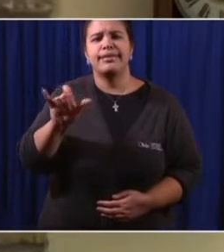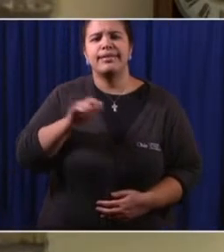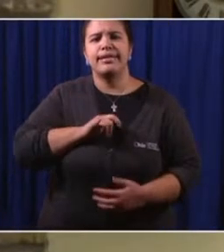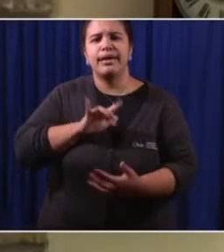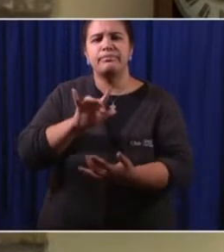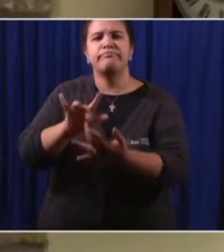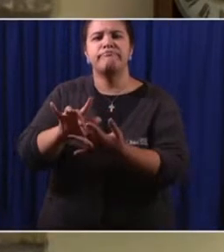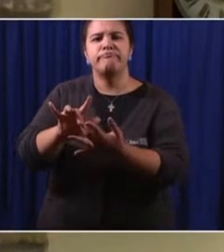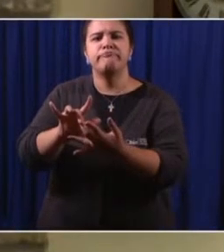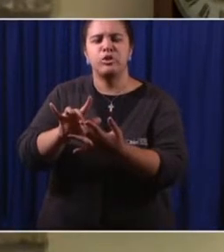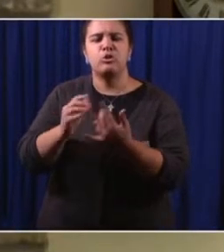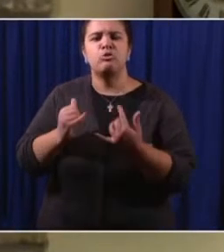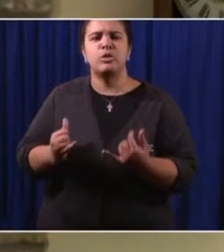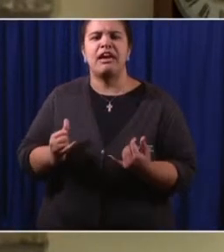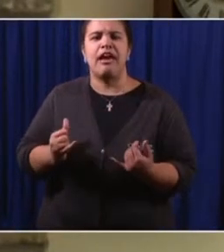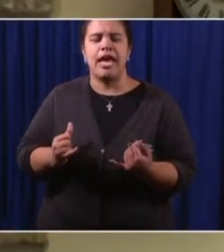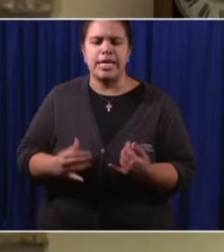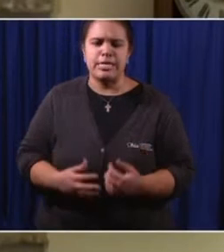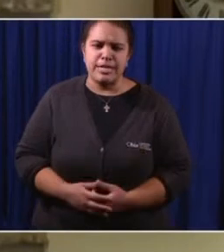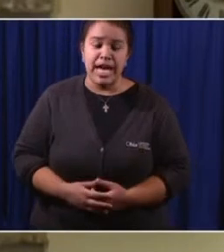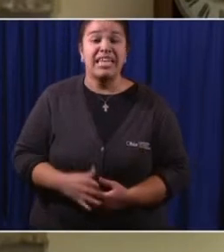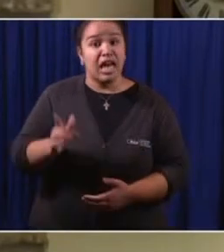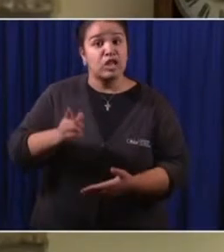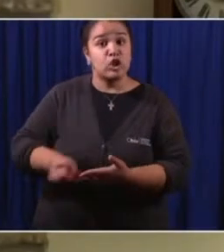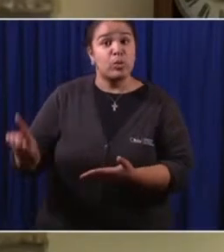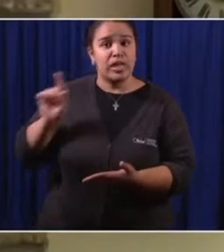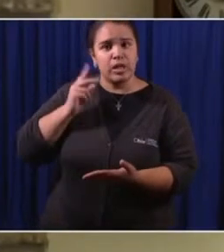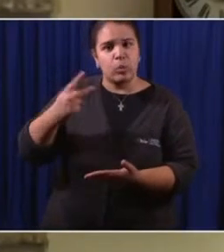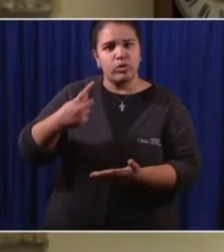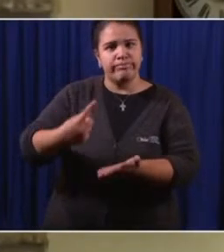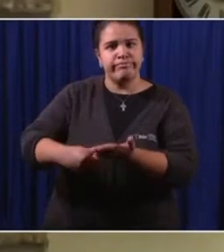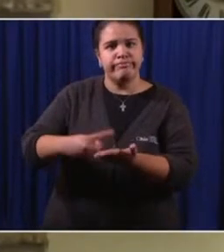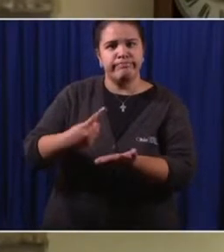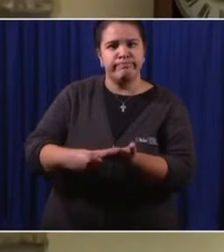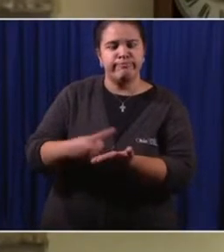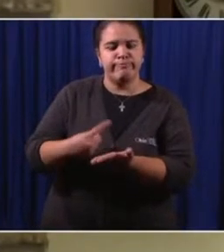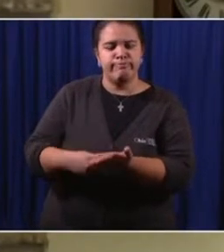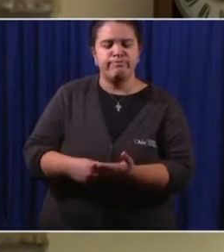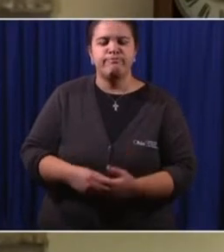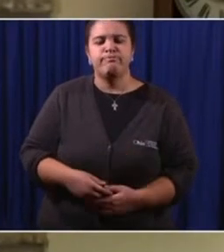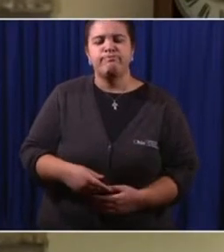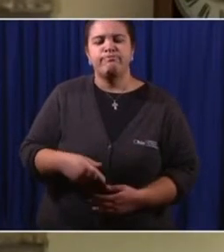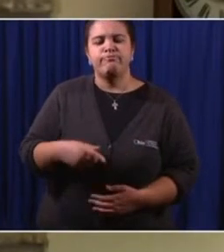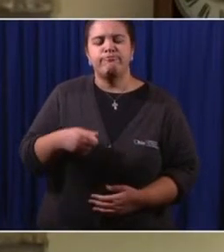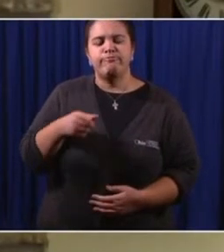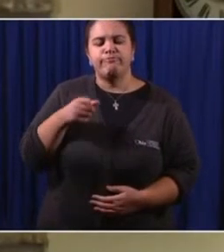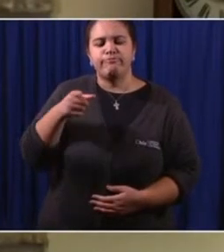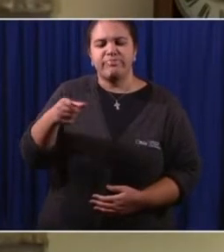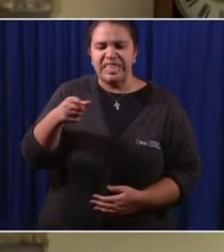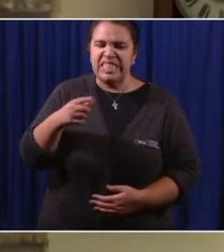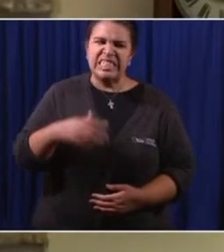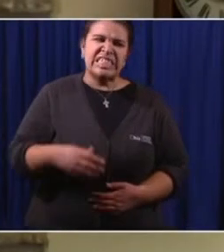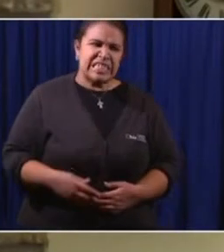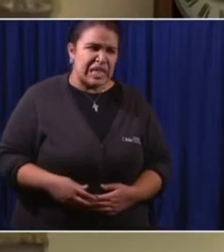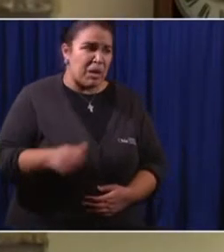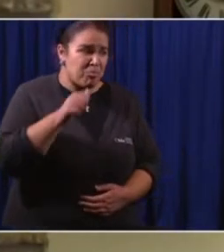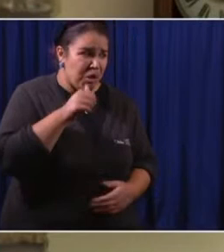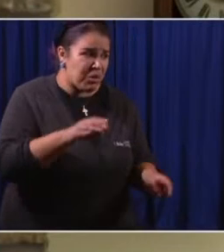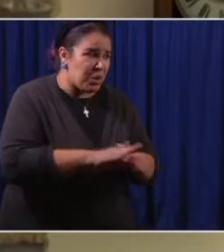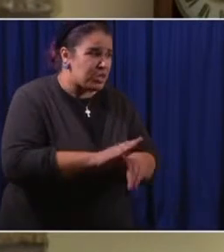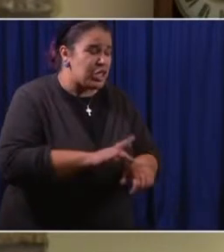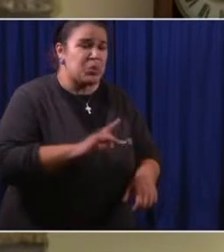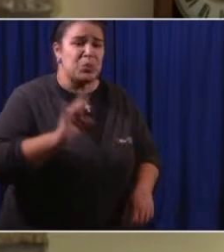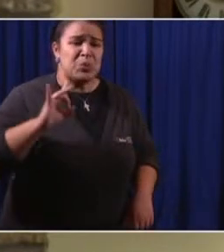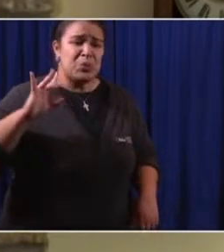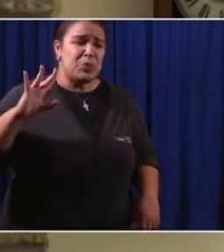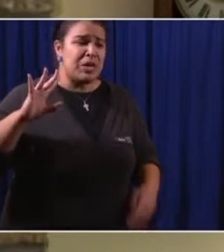Mayor Cranley about that last week as well, and he expressed that to me. So what the chief said in